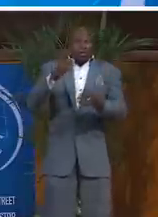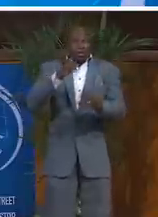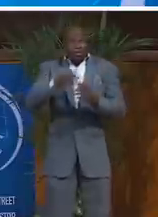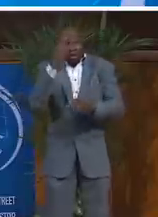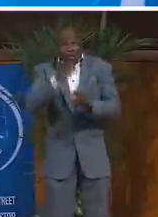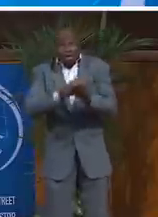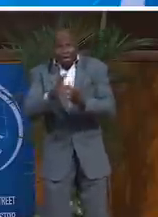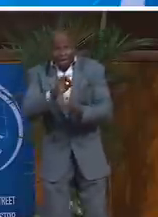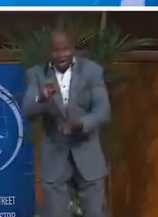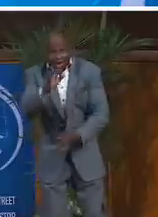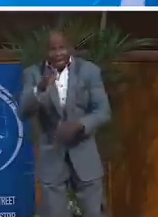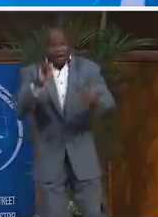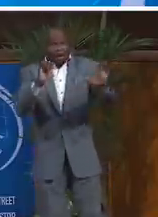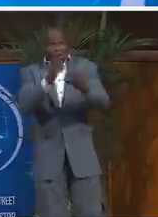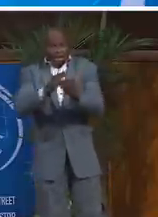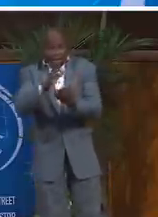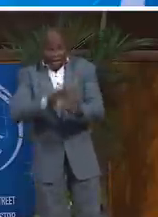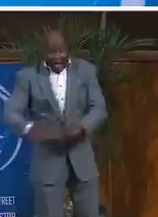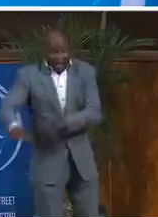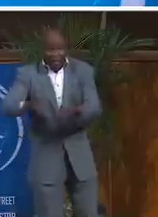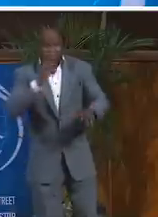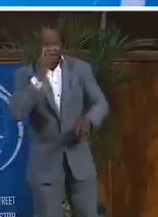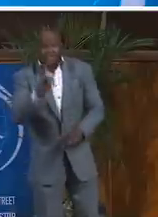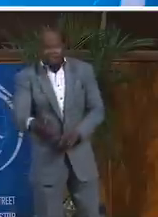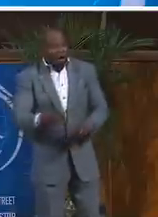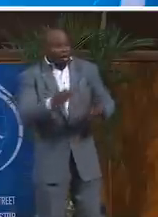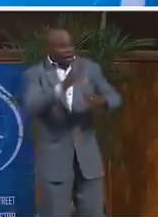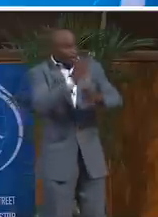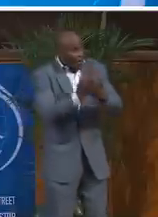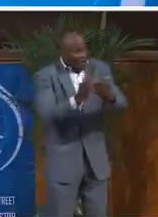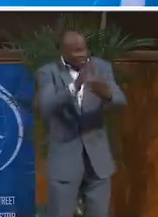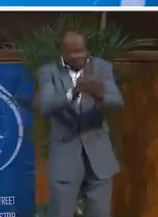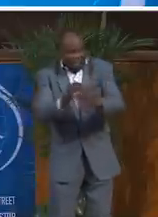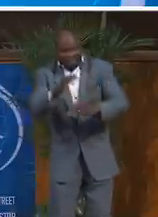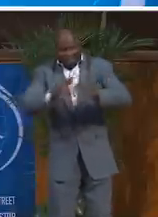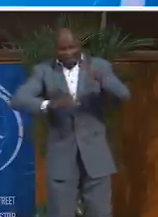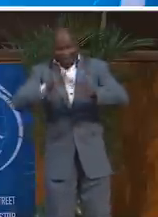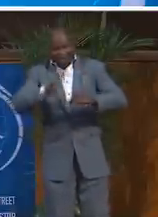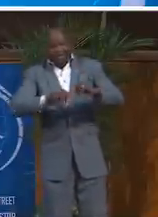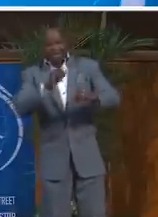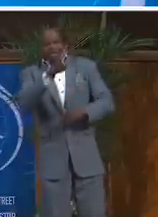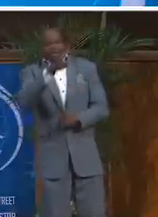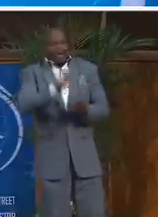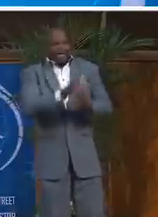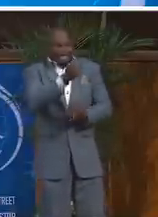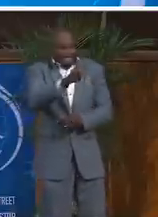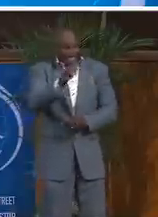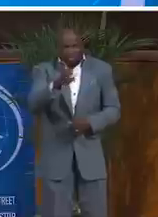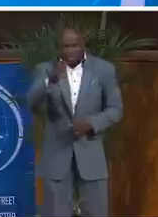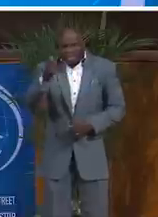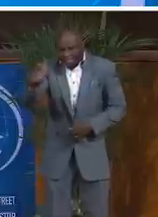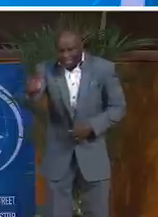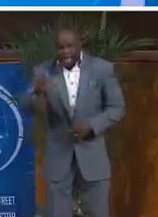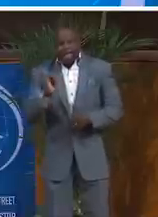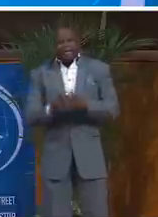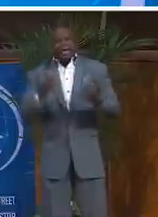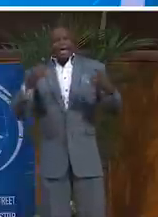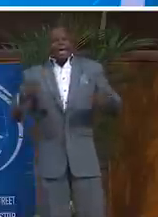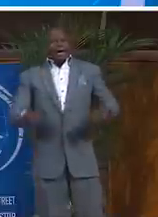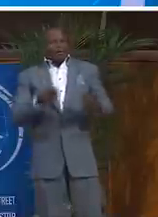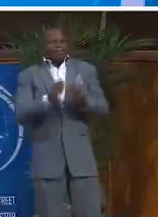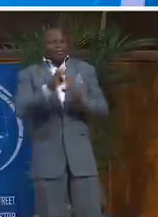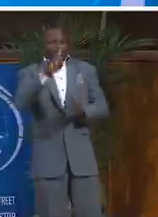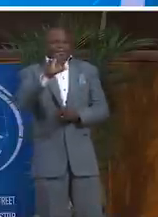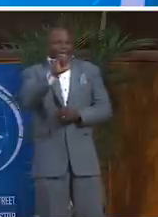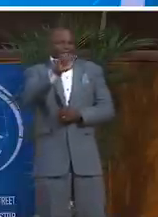Holy Land, many of us who were there, we saw ruins even in 2018 and 19 that came from 70 AD.